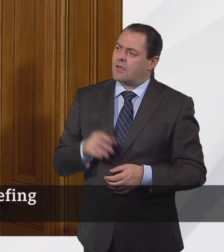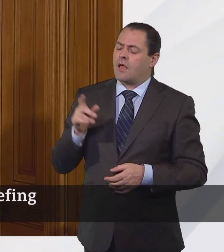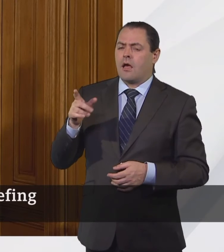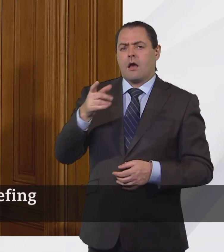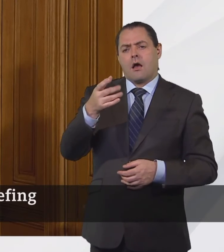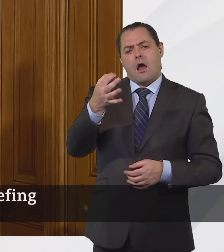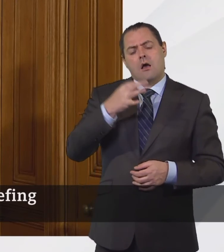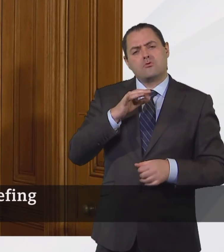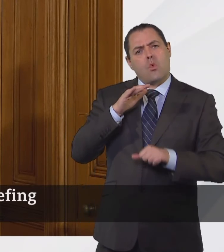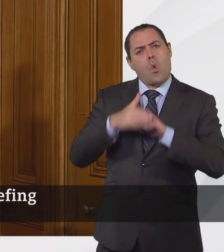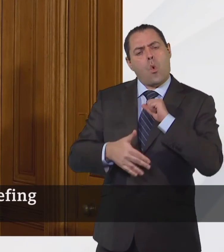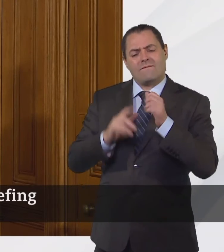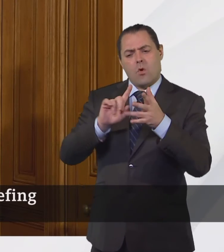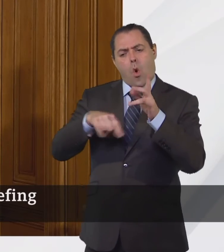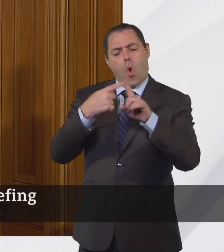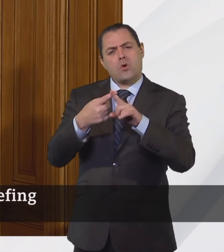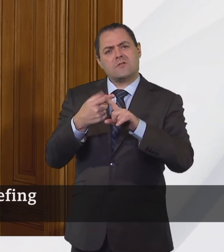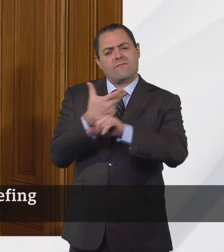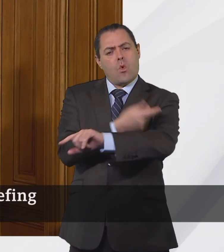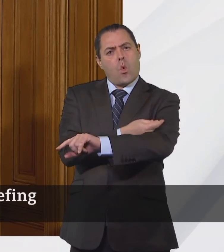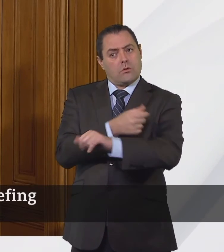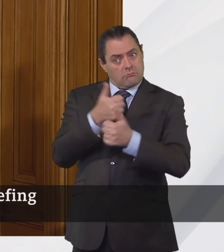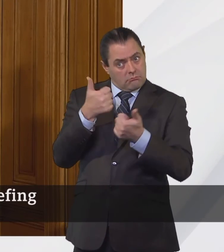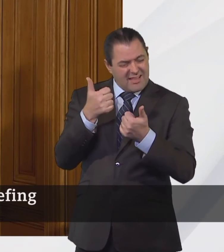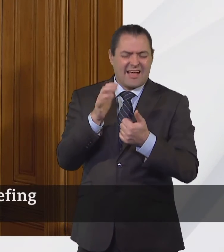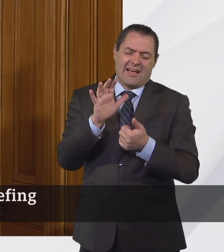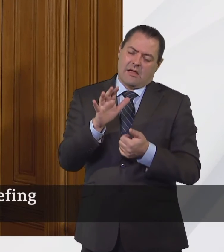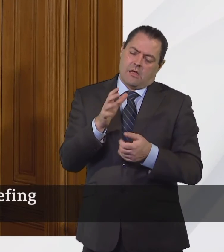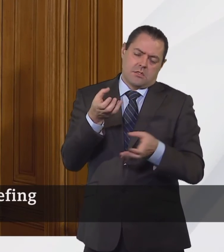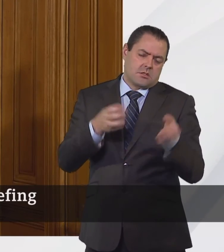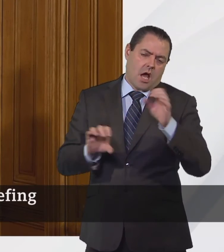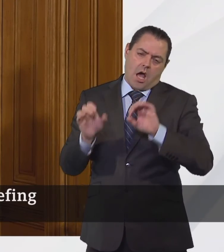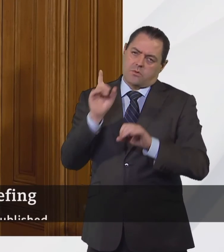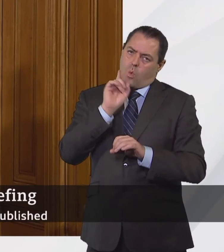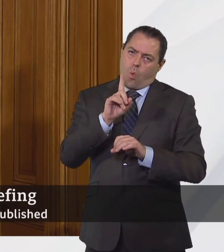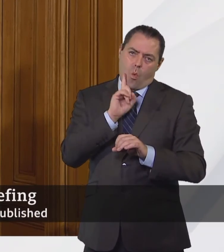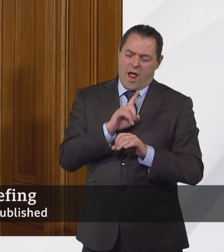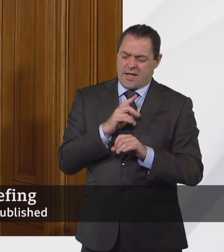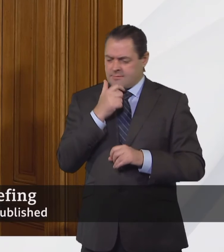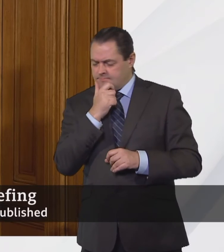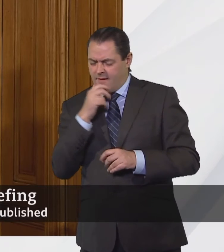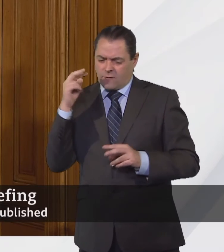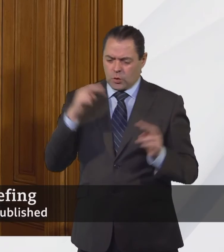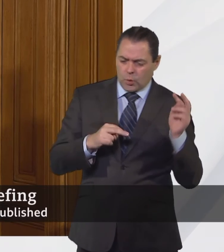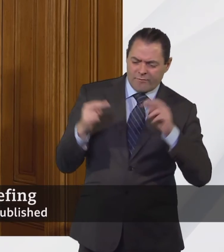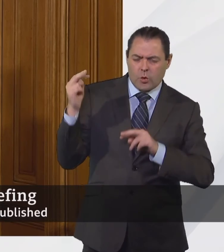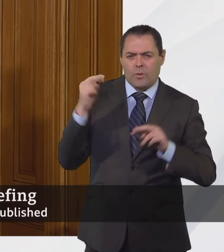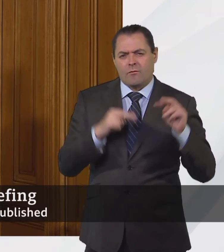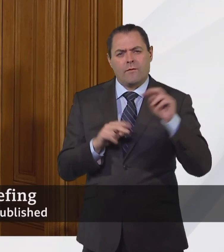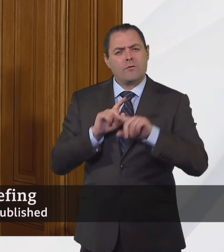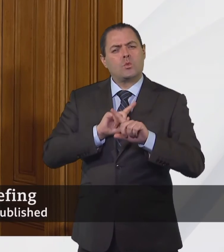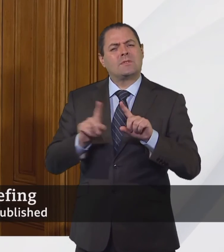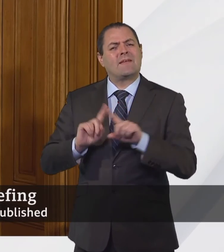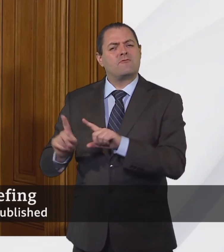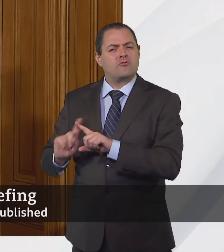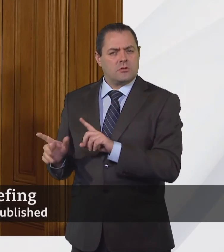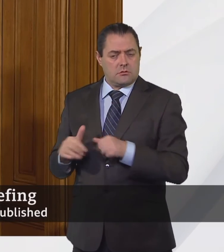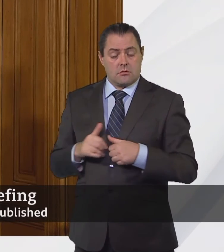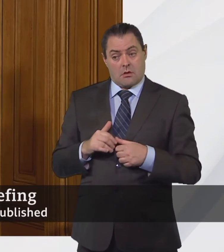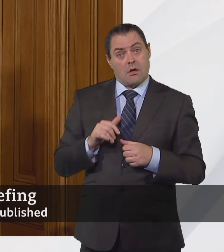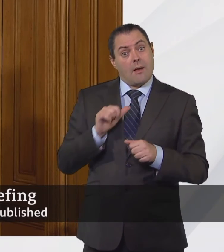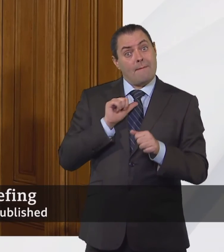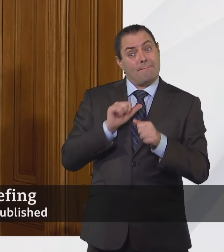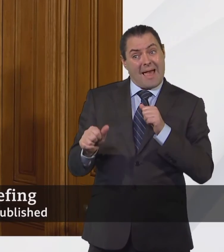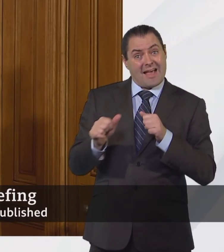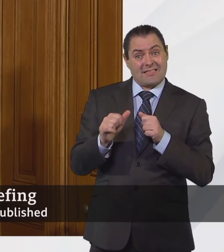debate about virtually everything. The key thing from our point of view is to leave this in the hands of the regulator,